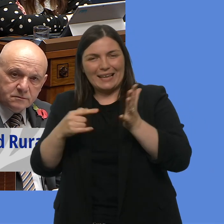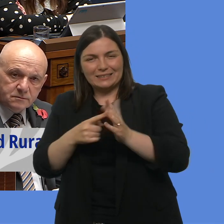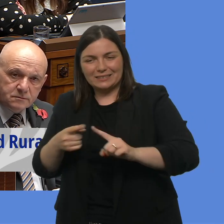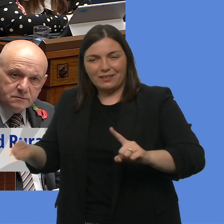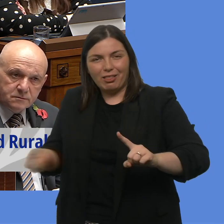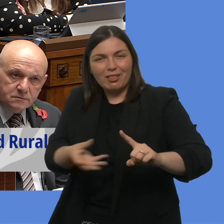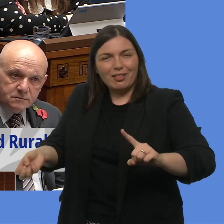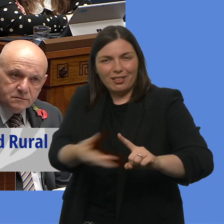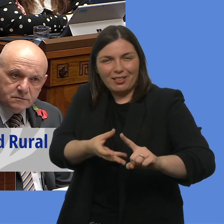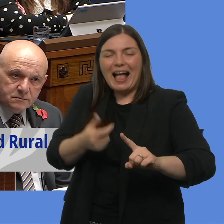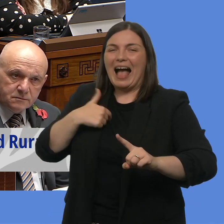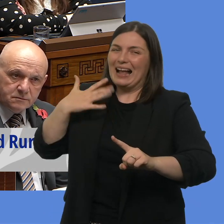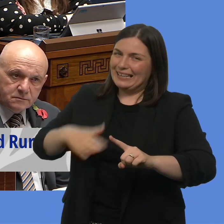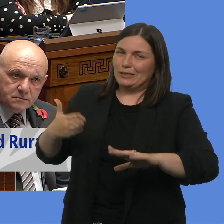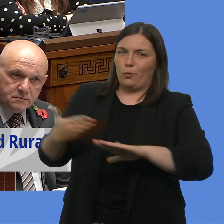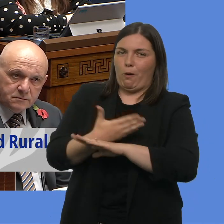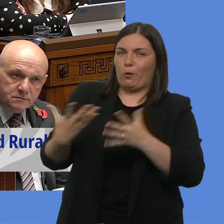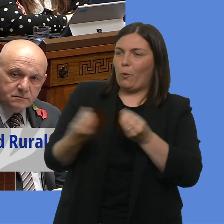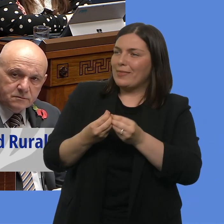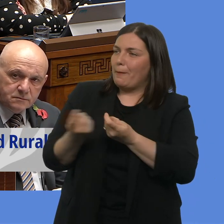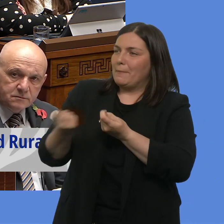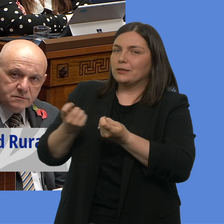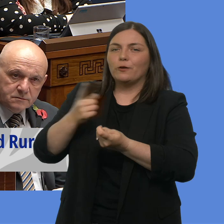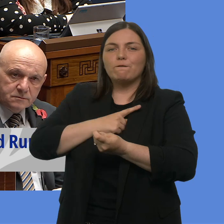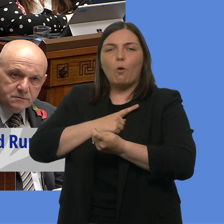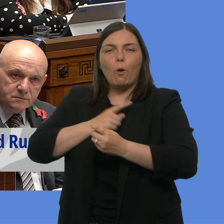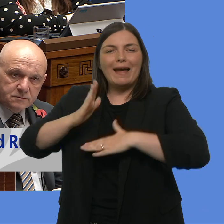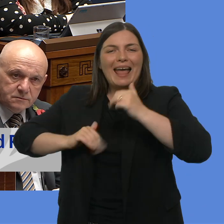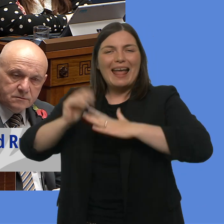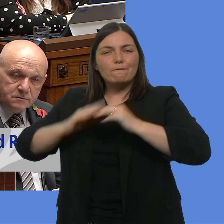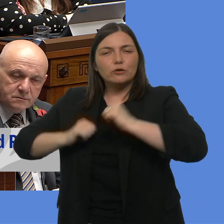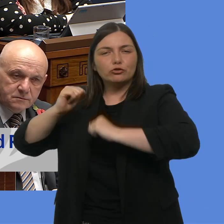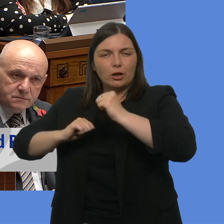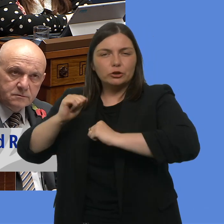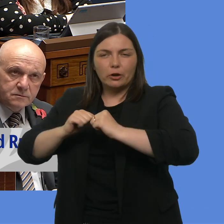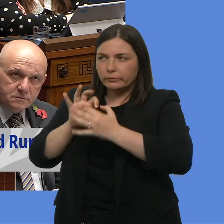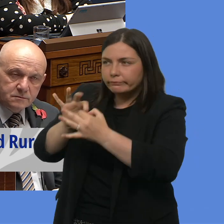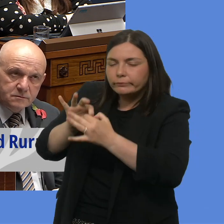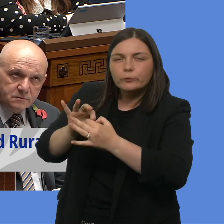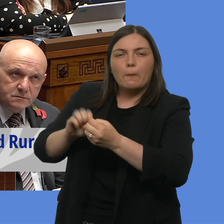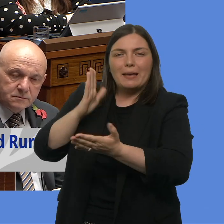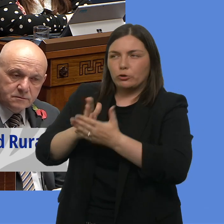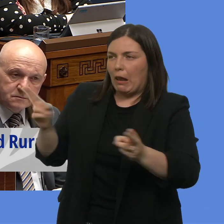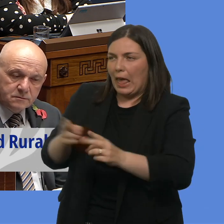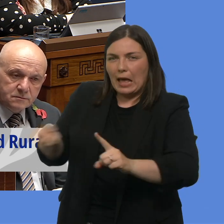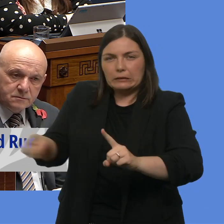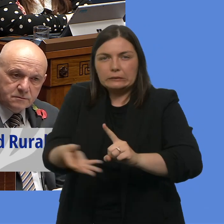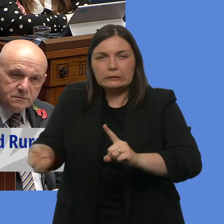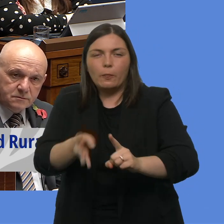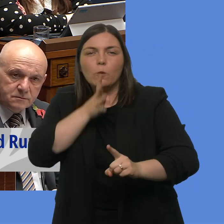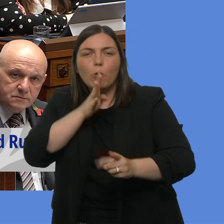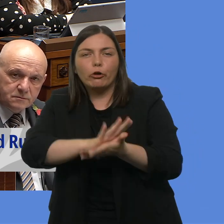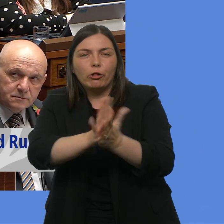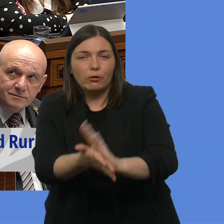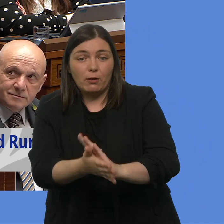funding in terms of any water, because we need to invest in that infrastructure so we can reduce the pollution around that. particularly in relation to my constituency in Ballyhome,